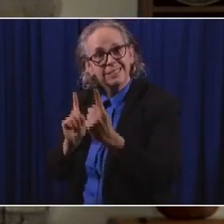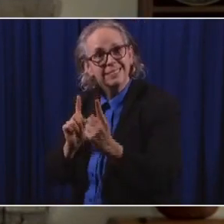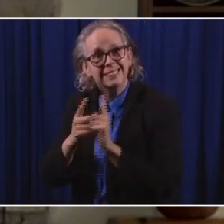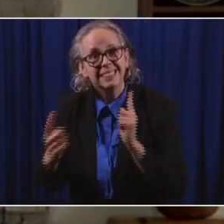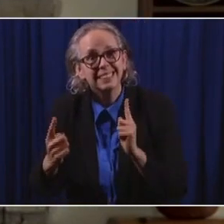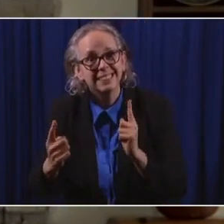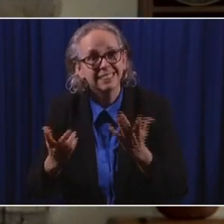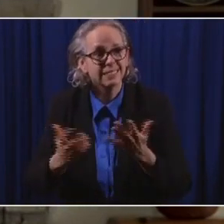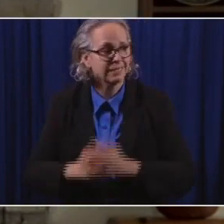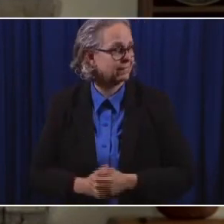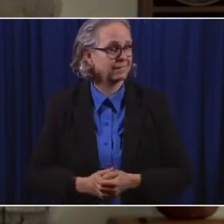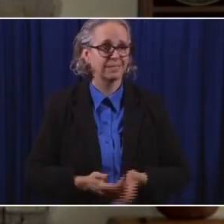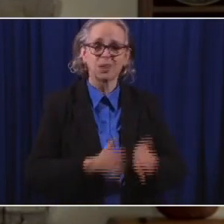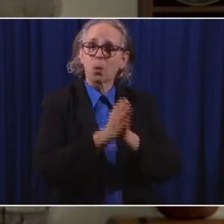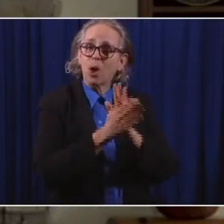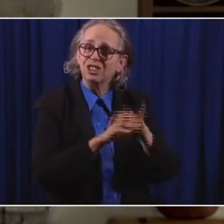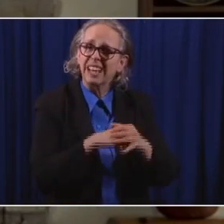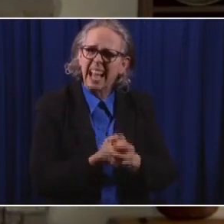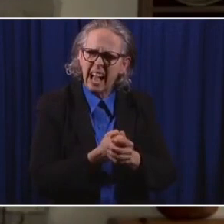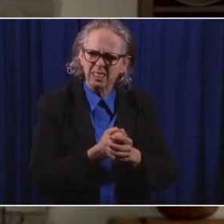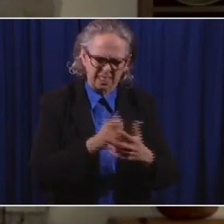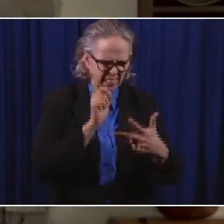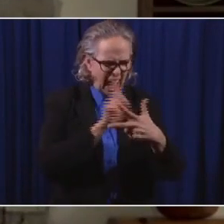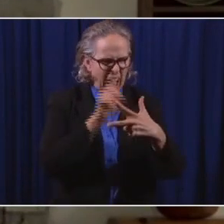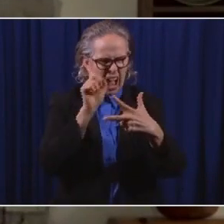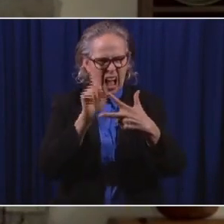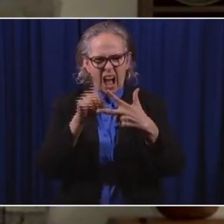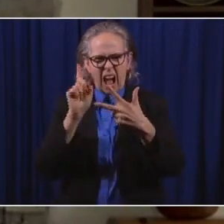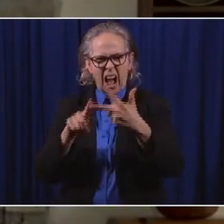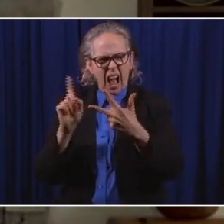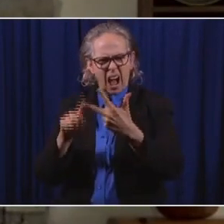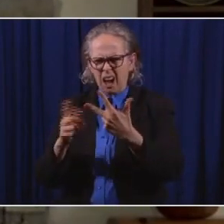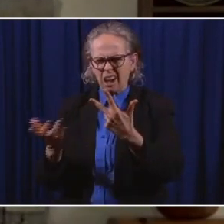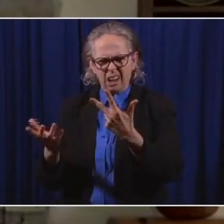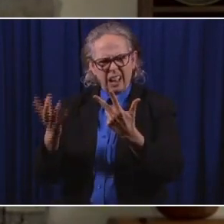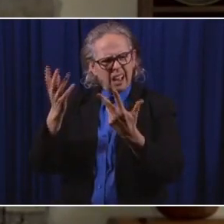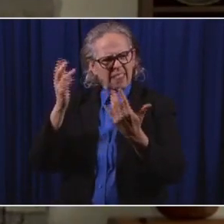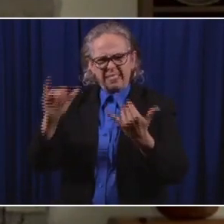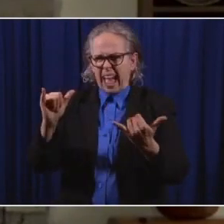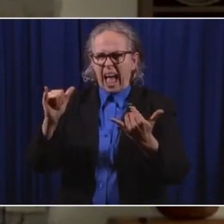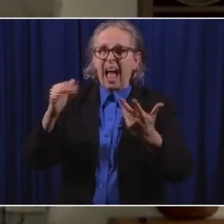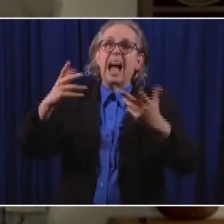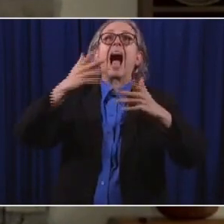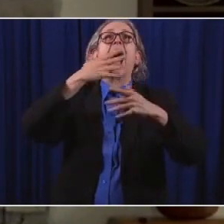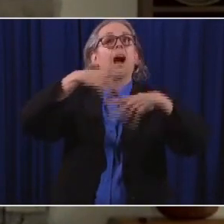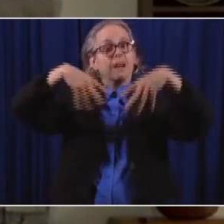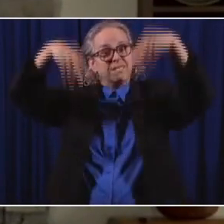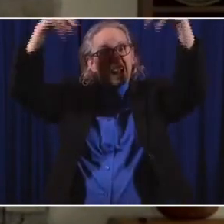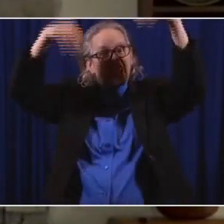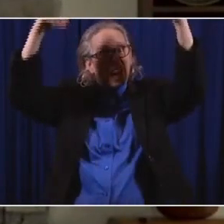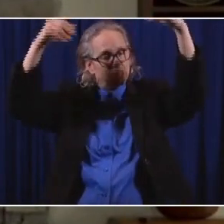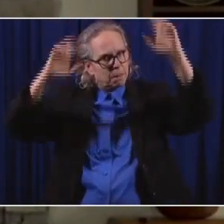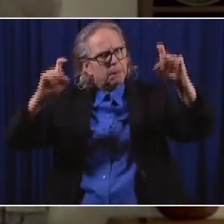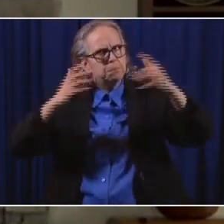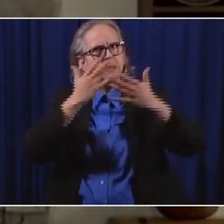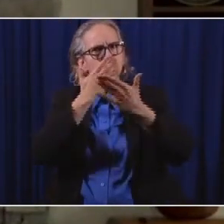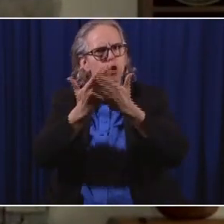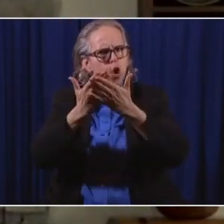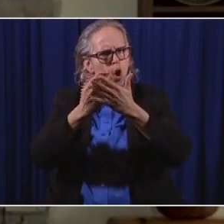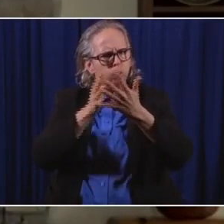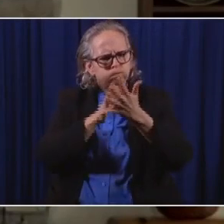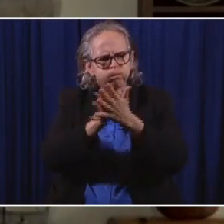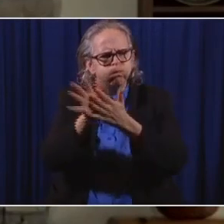our hands, good ventilation when we're inside. We got to get back to fundamentals. We got to get back